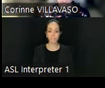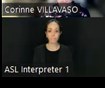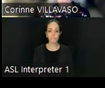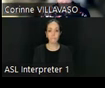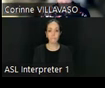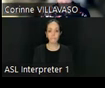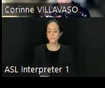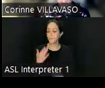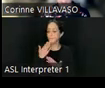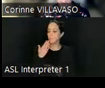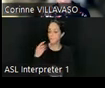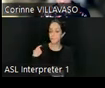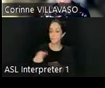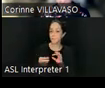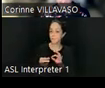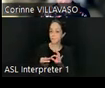Thank you.